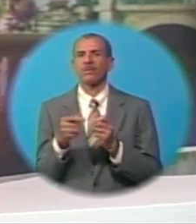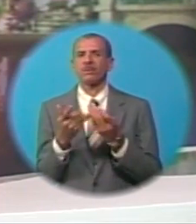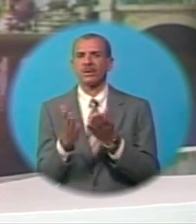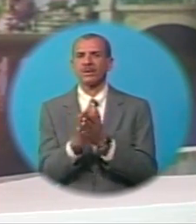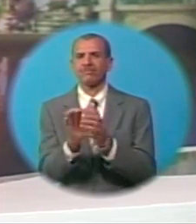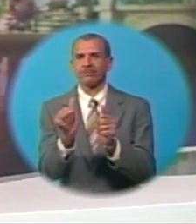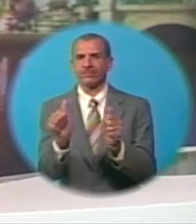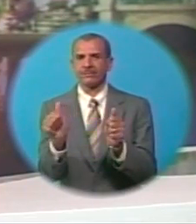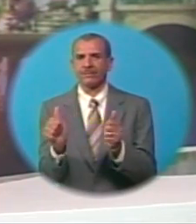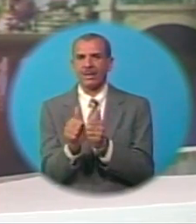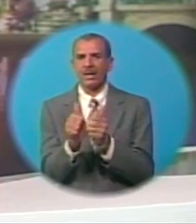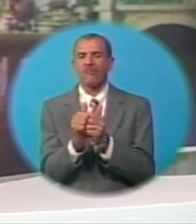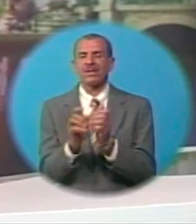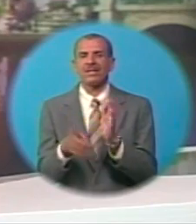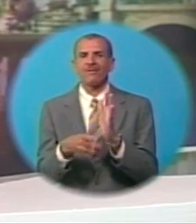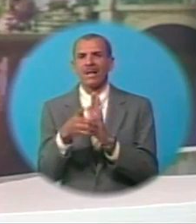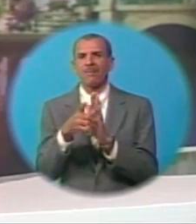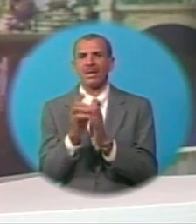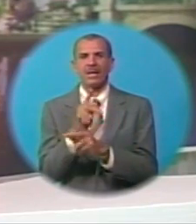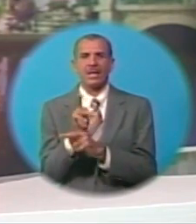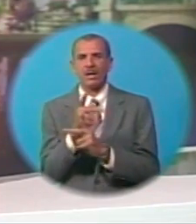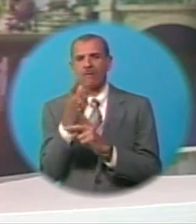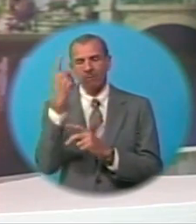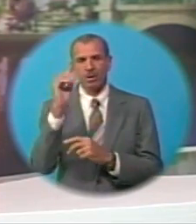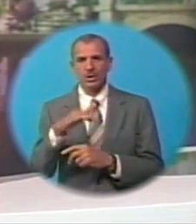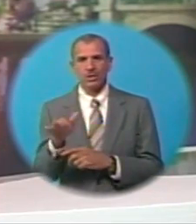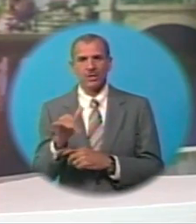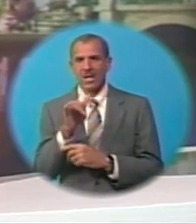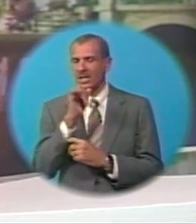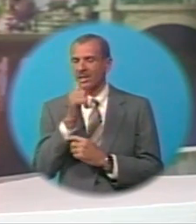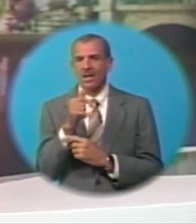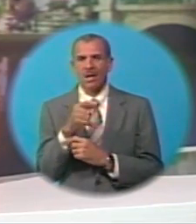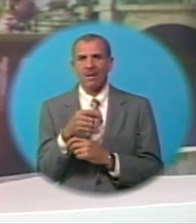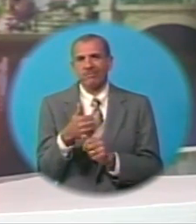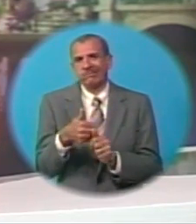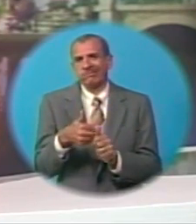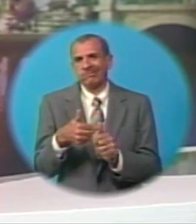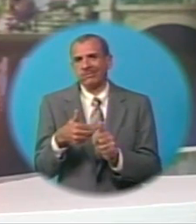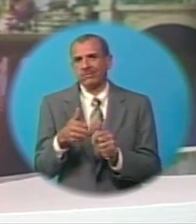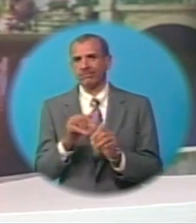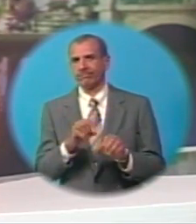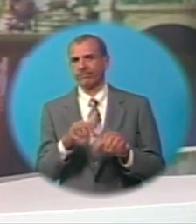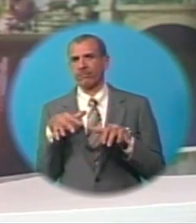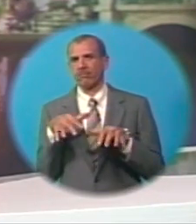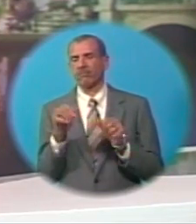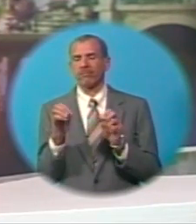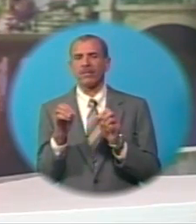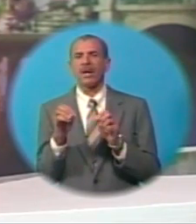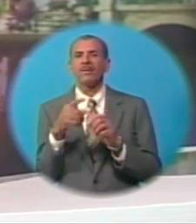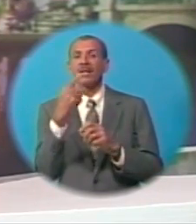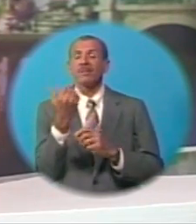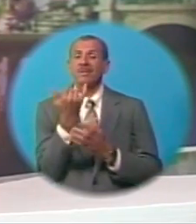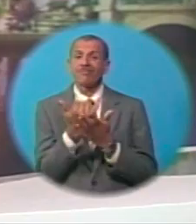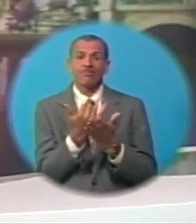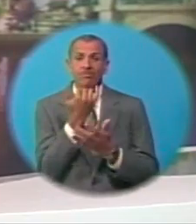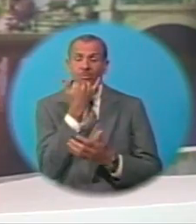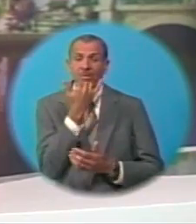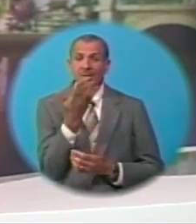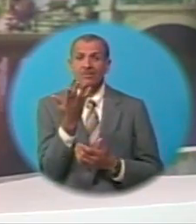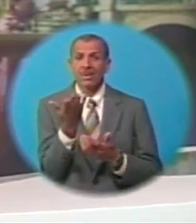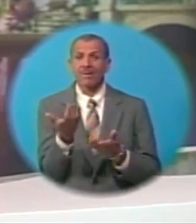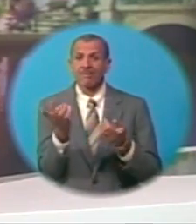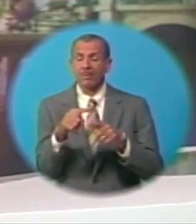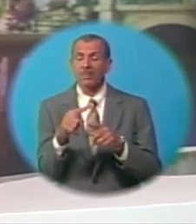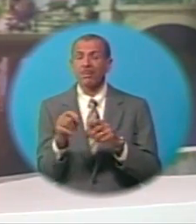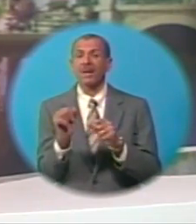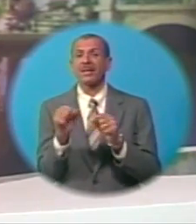the development and care of children and is not a negligent entity. He admits mistakes may have been made, but states